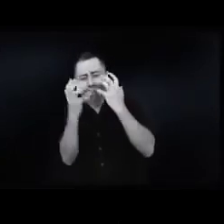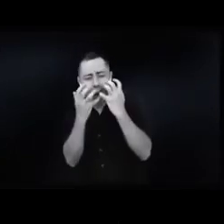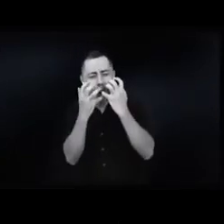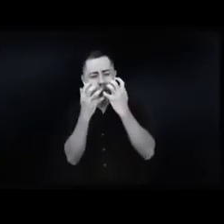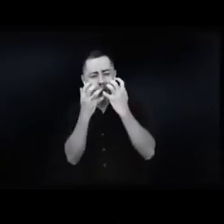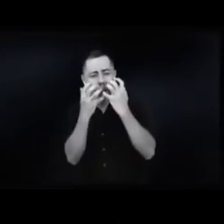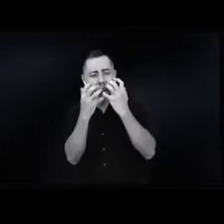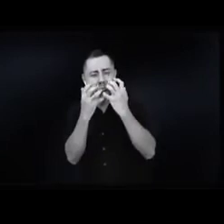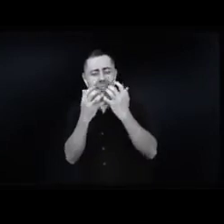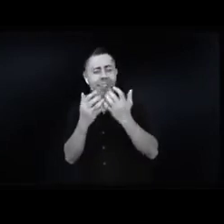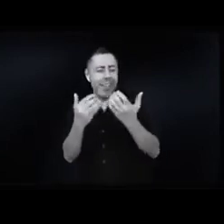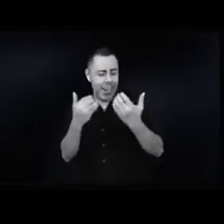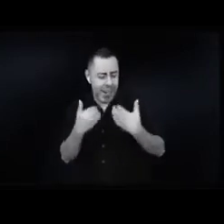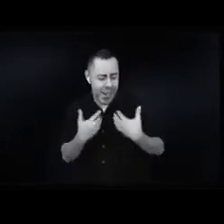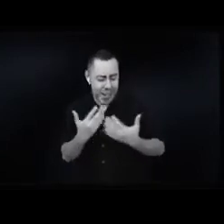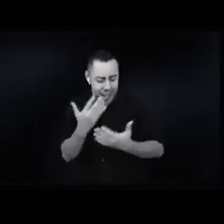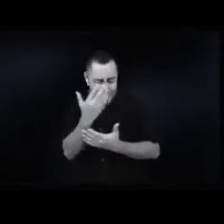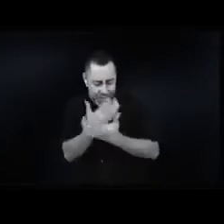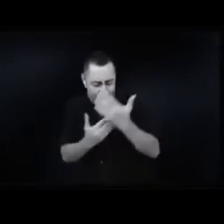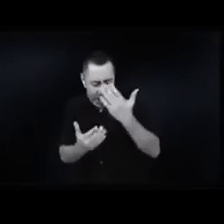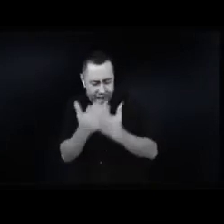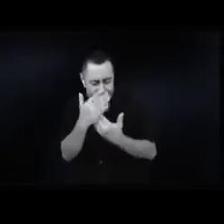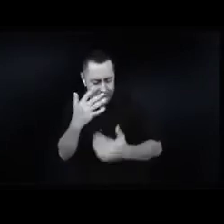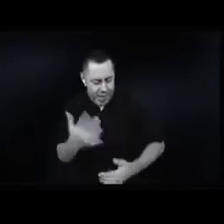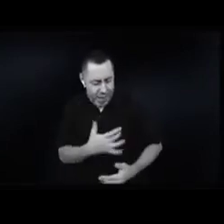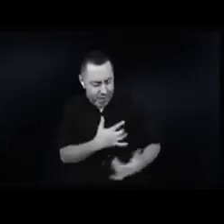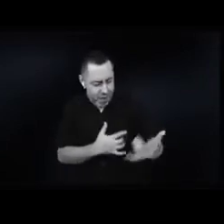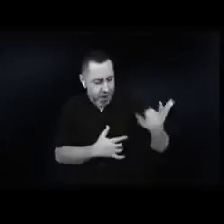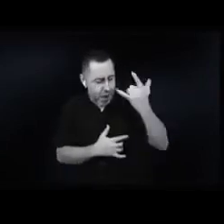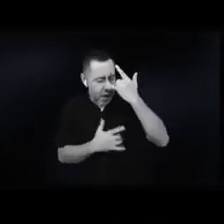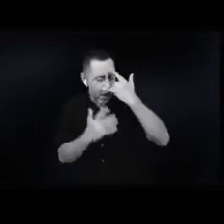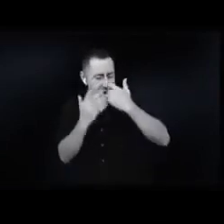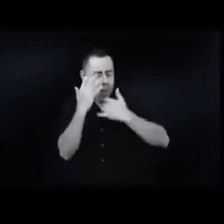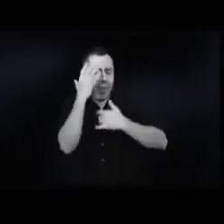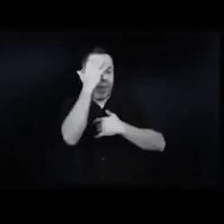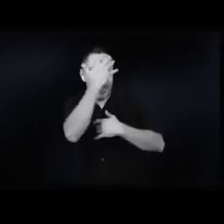gently tracing the face of a 5-year-old boy.